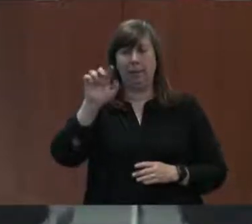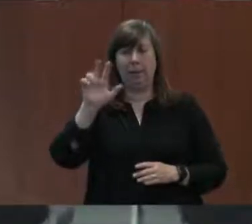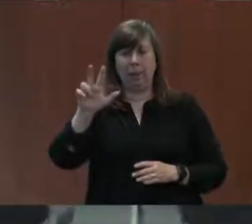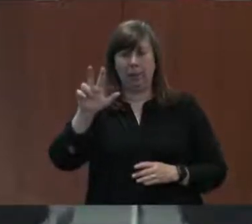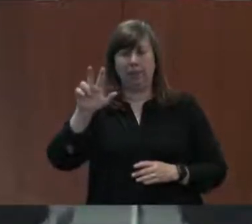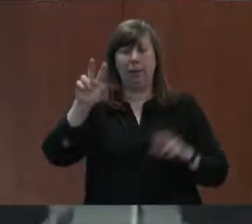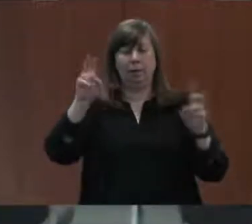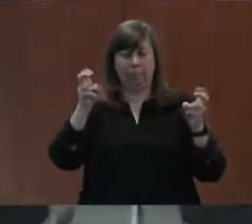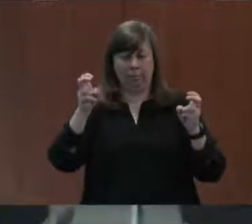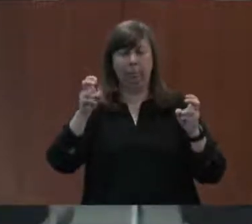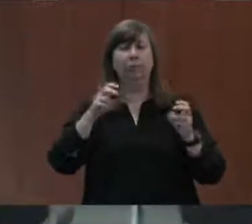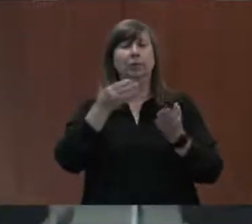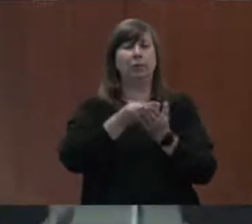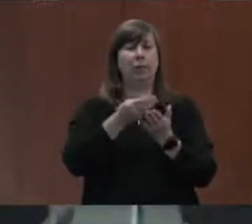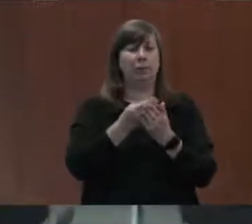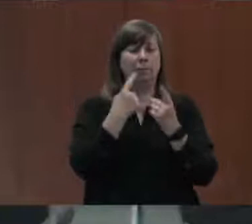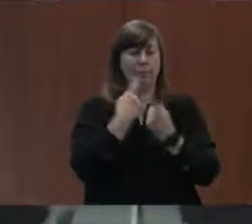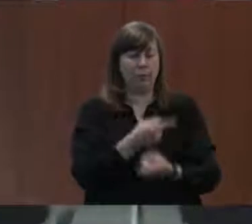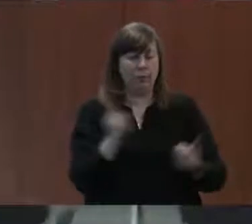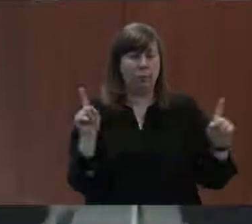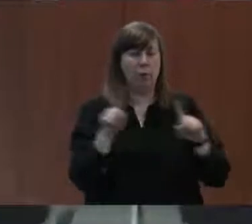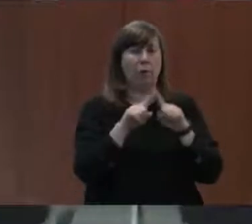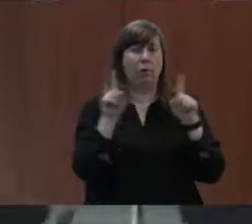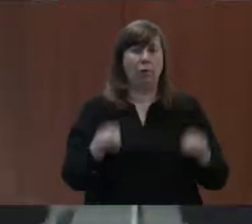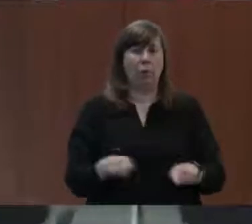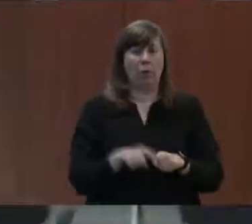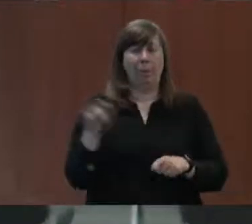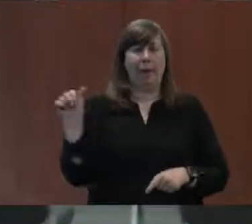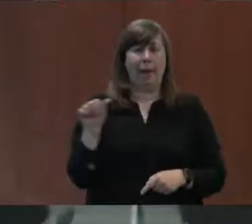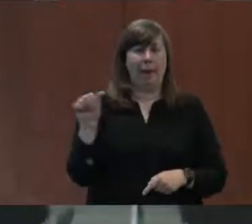Bbfe-E3 entitled Financial Disclosure Form A.